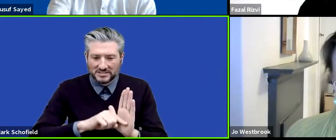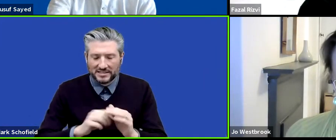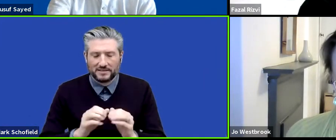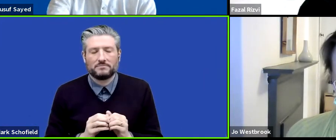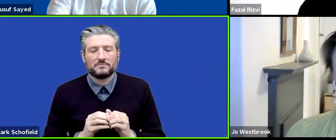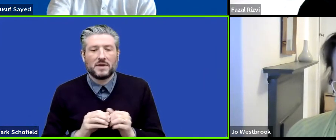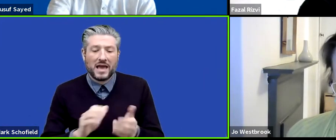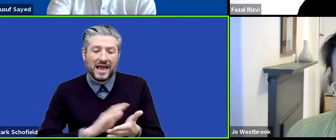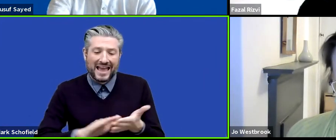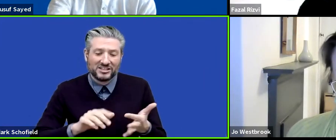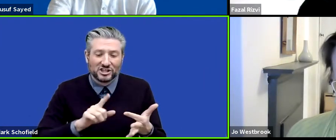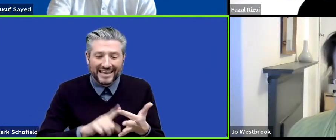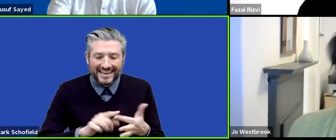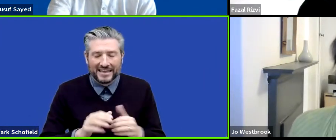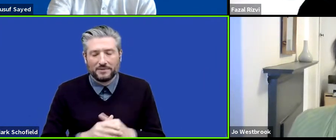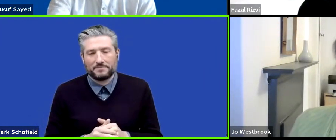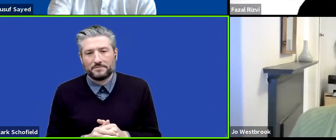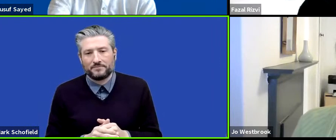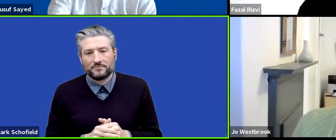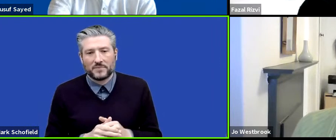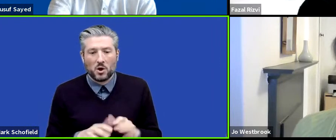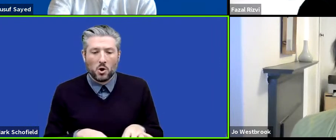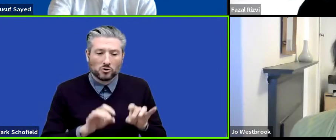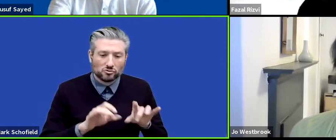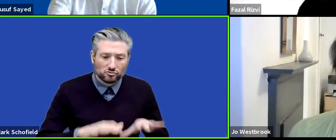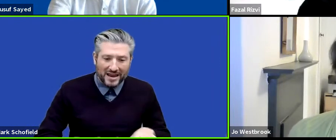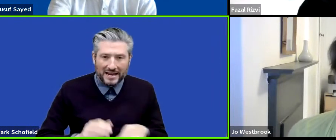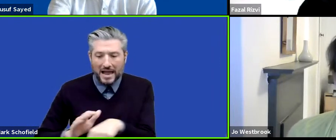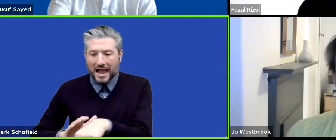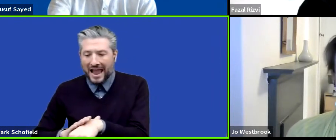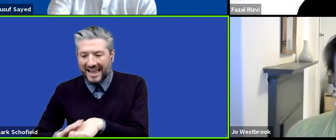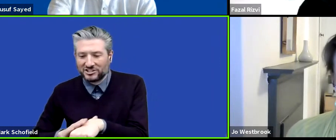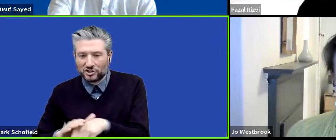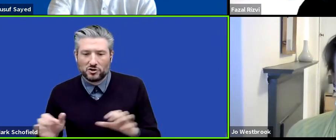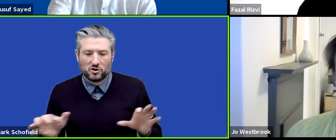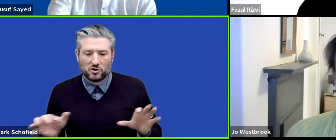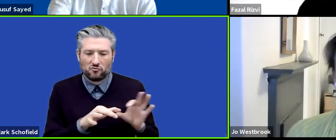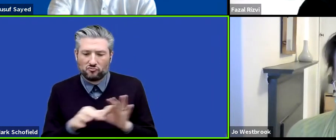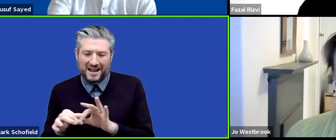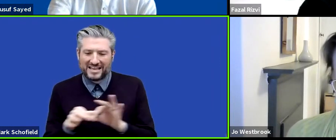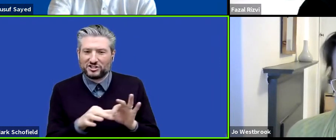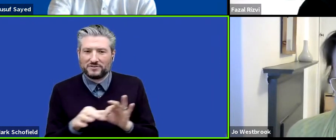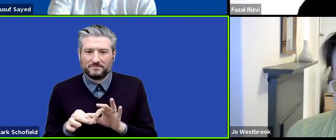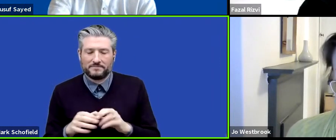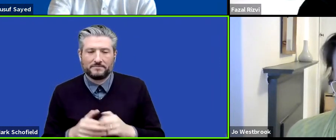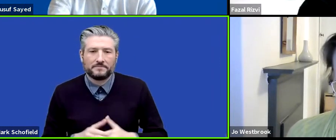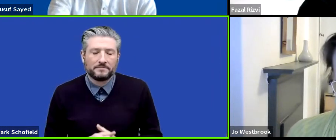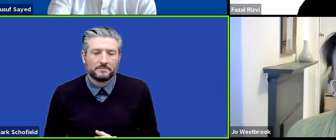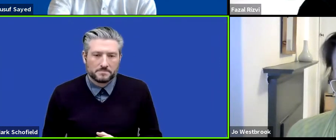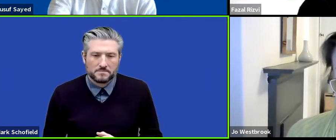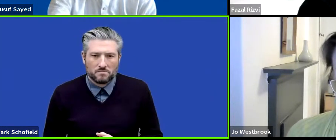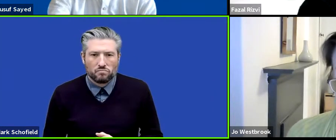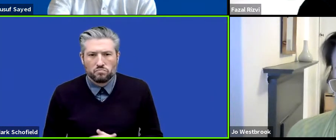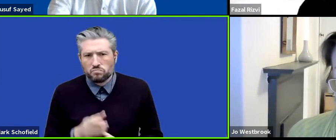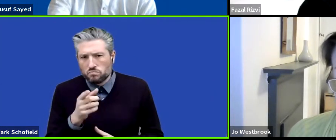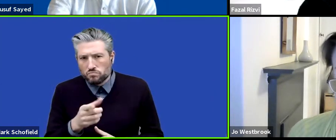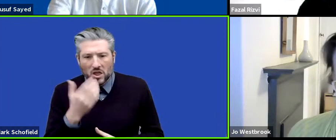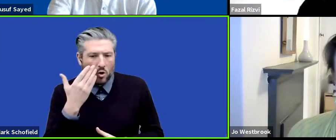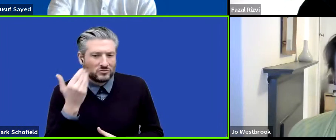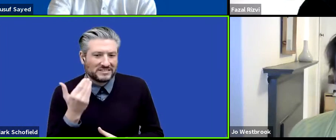and Australia-Asia relations. His most recent books include a co-authored volume, Class Choreographers, Elite Schools